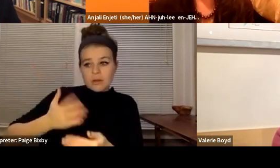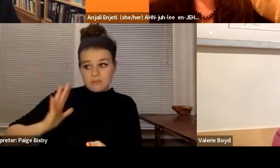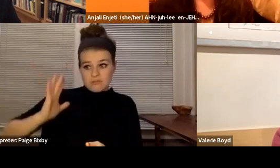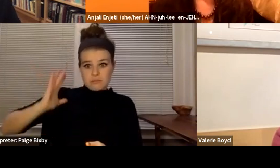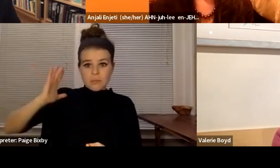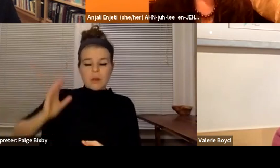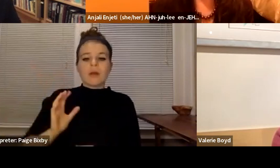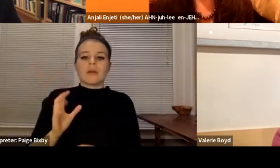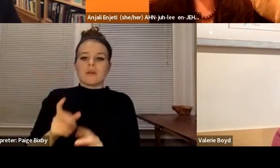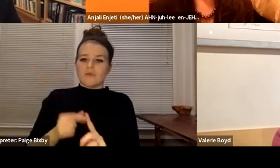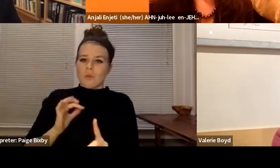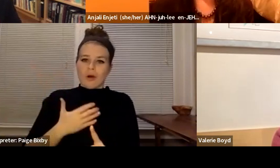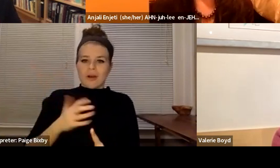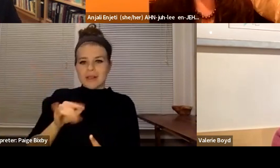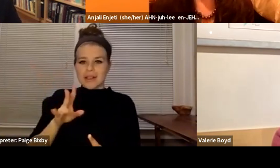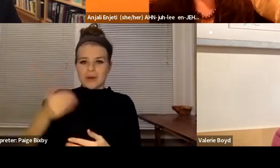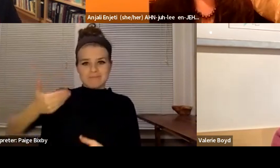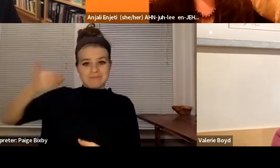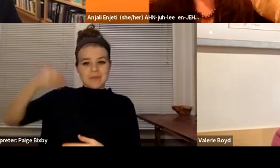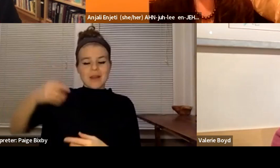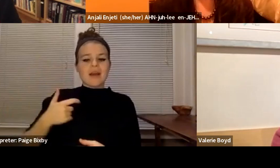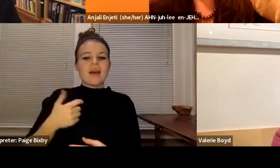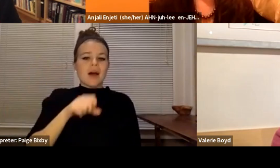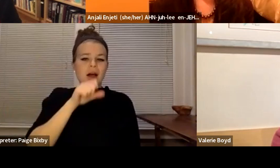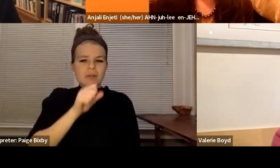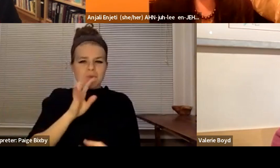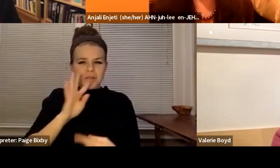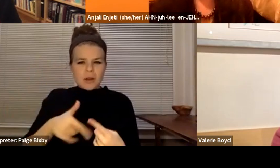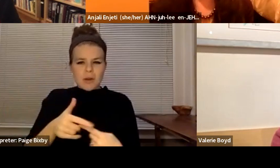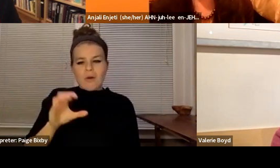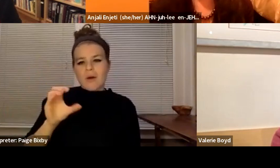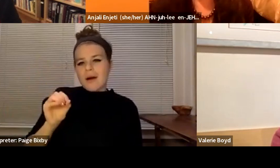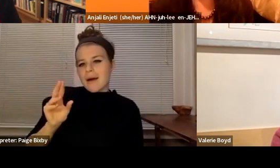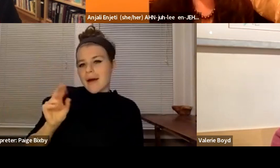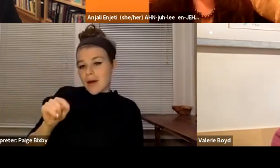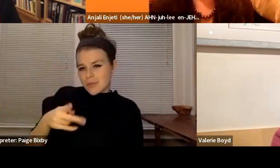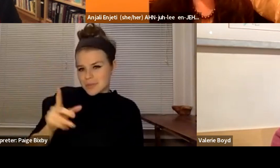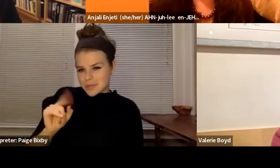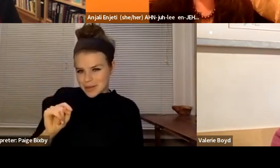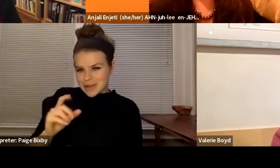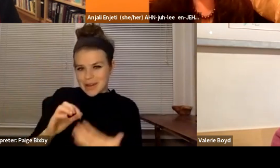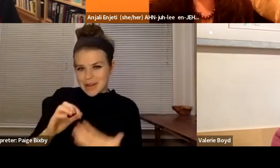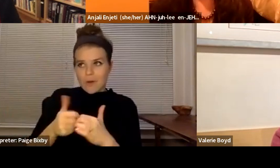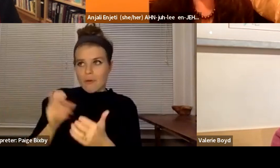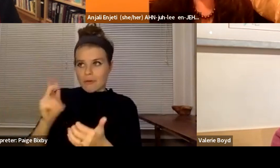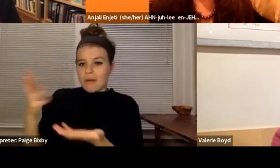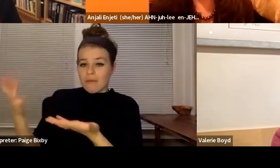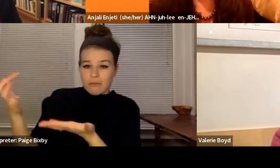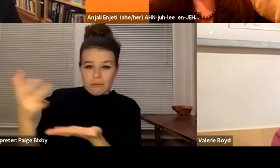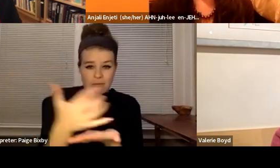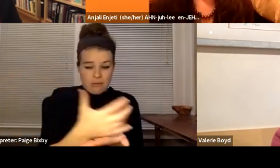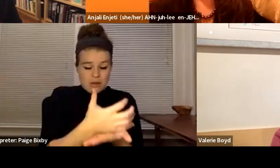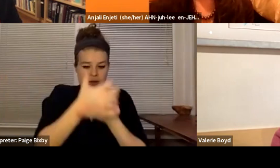our literary lineage. I'd love to move towards sort of outputs, right? How we take all that in and how we make